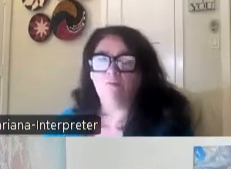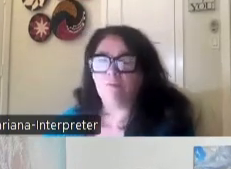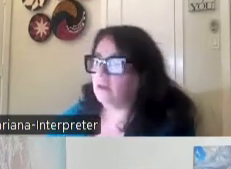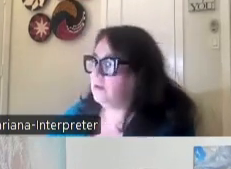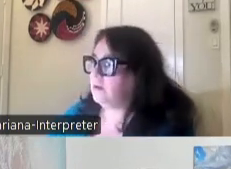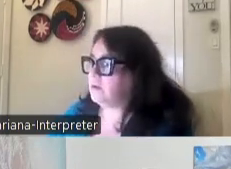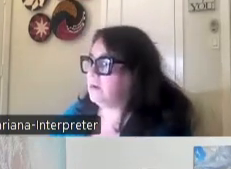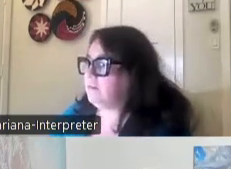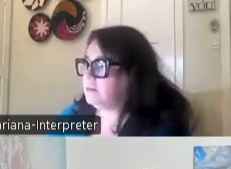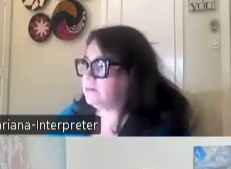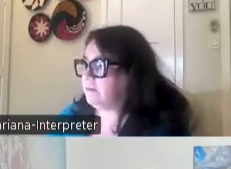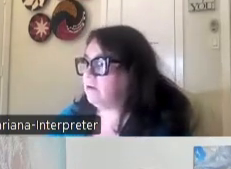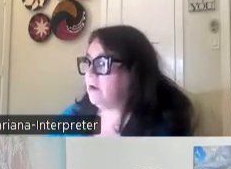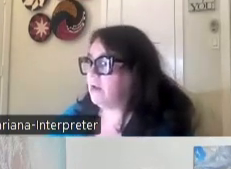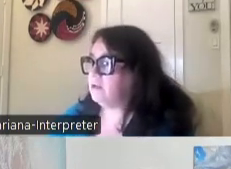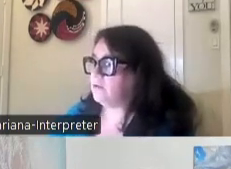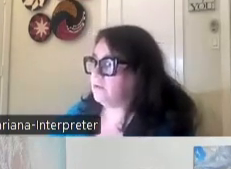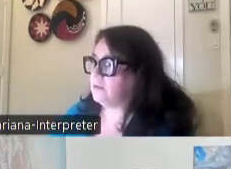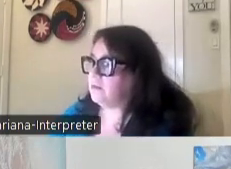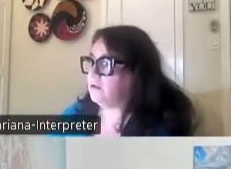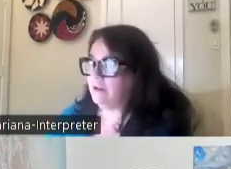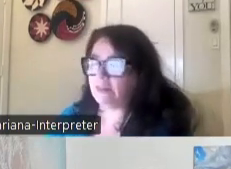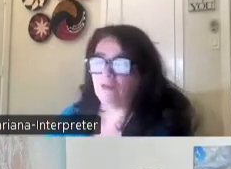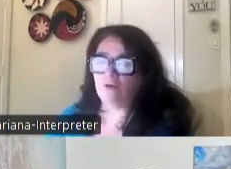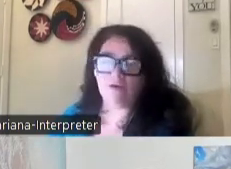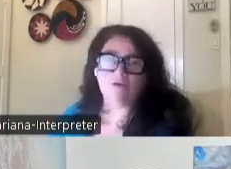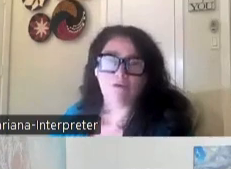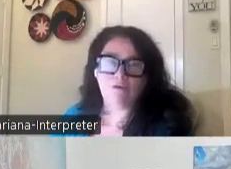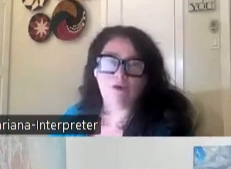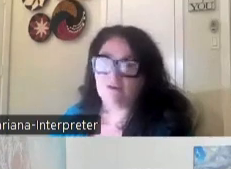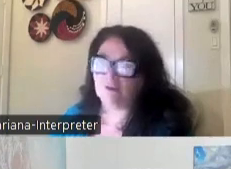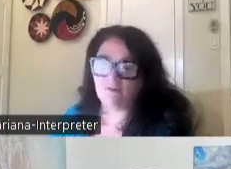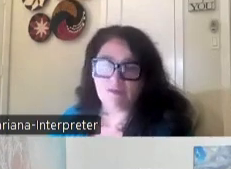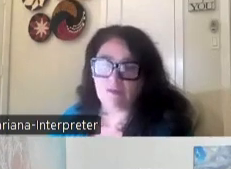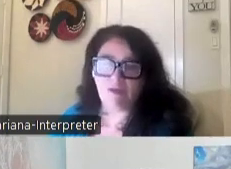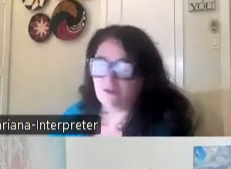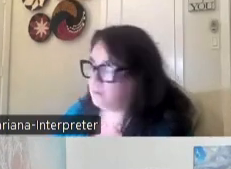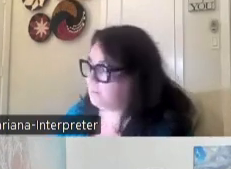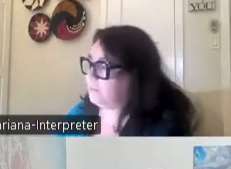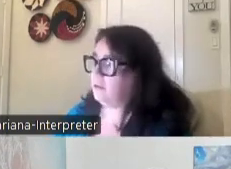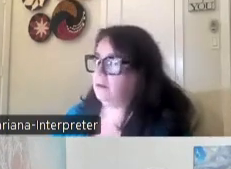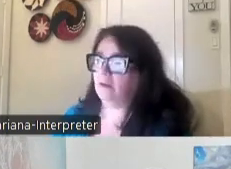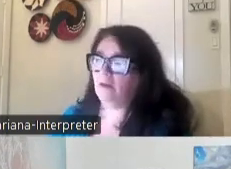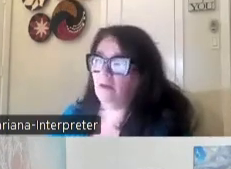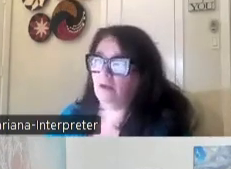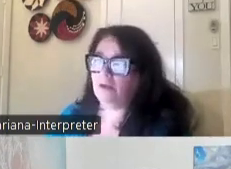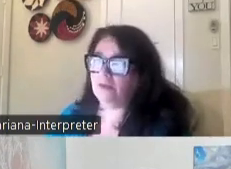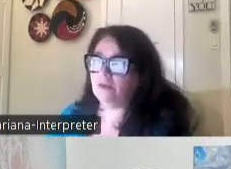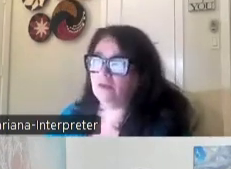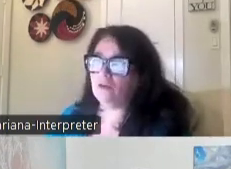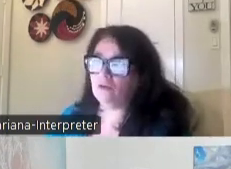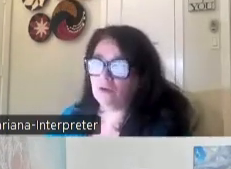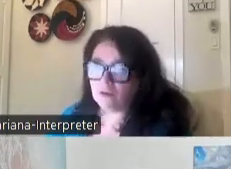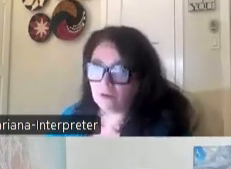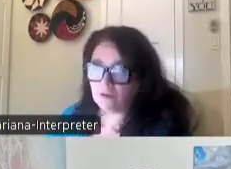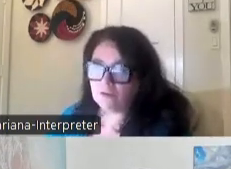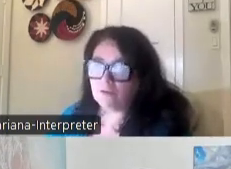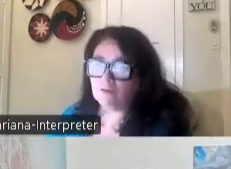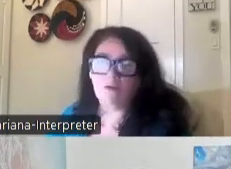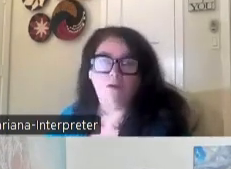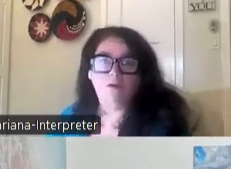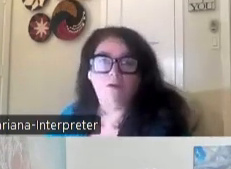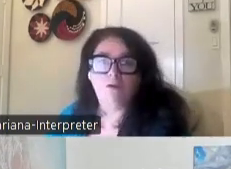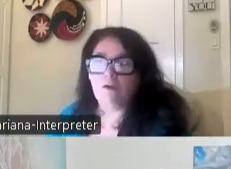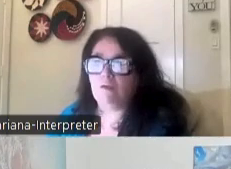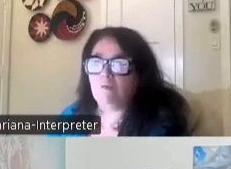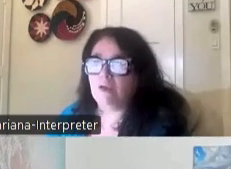followed just about a month and a half ago. So all of this plays into expectations about how our future might